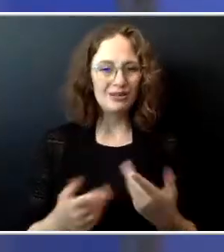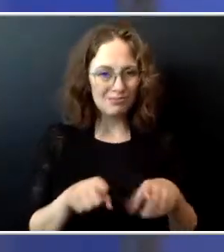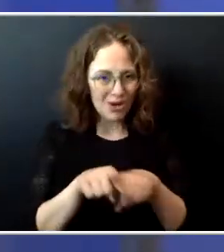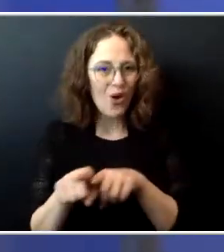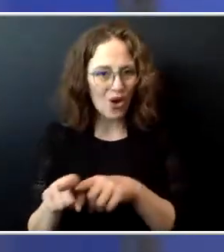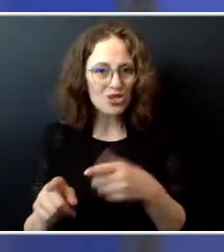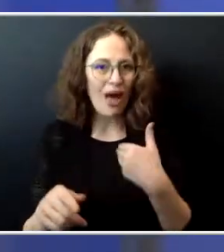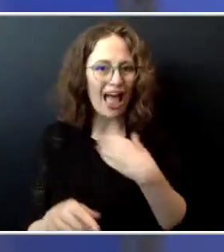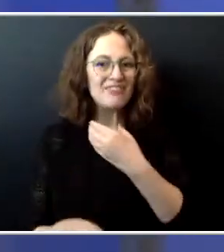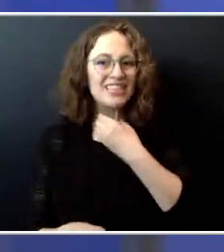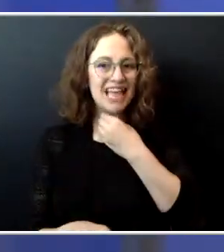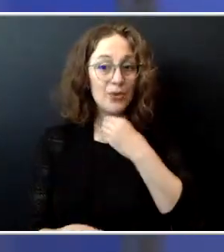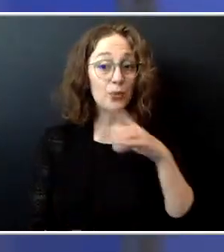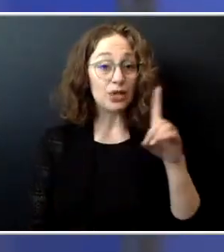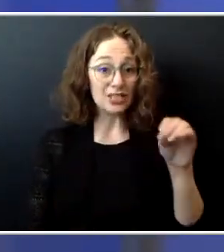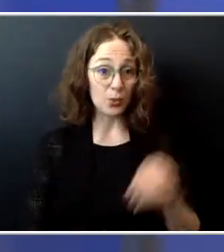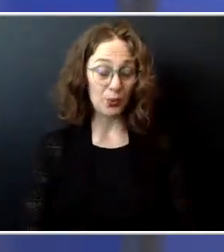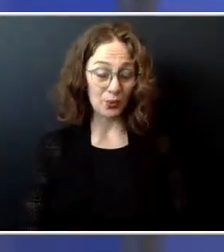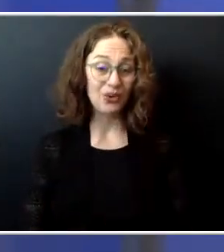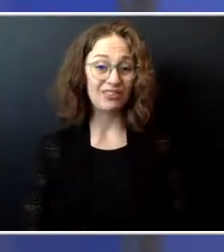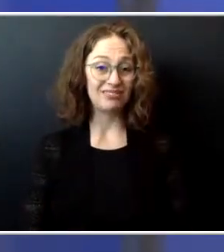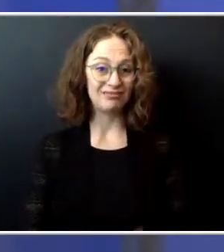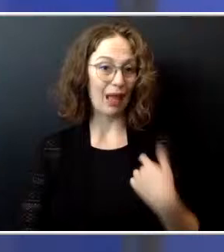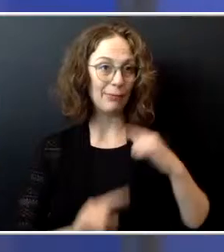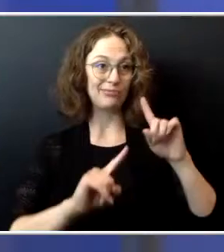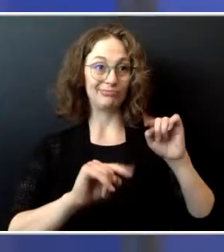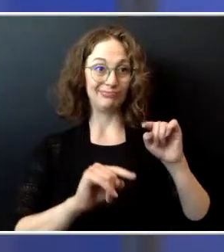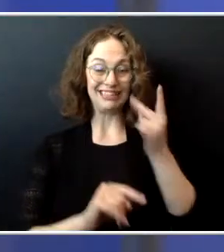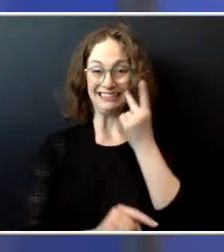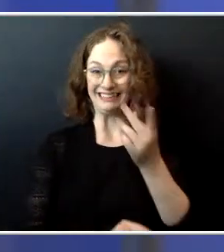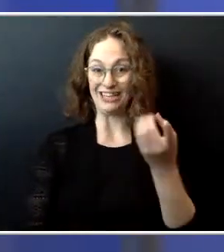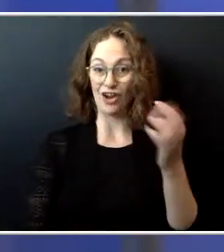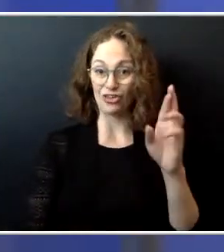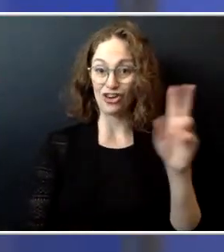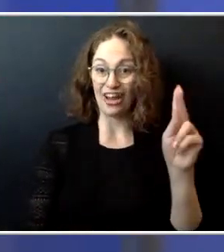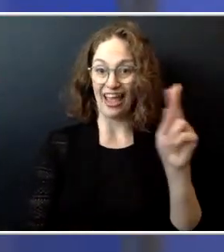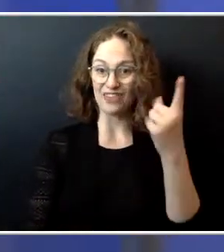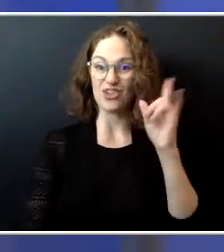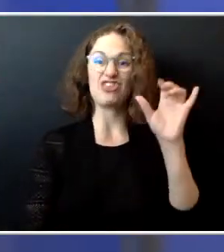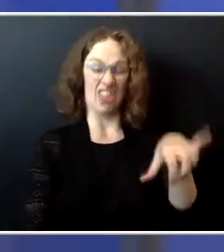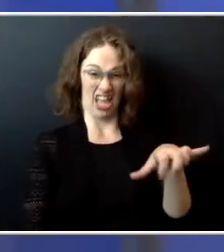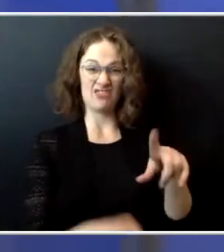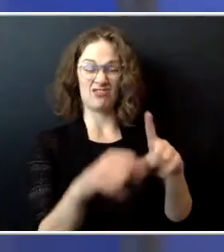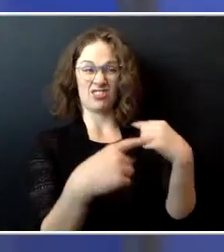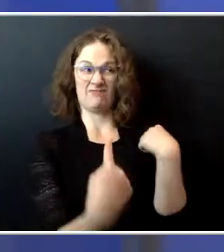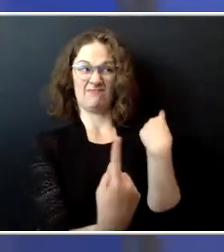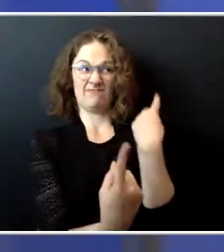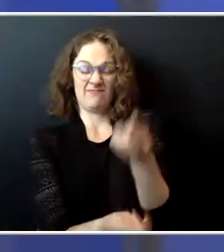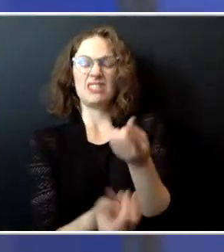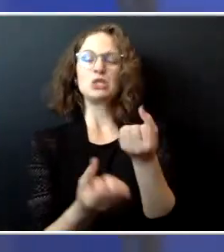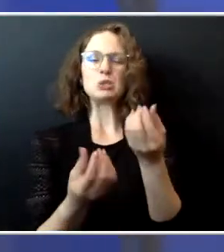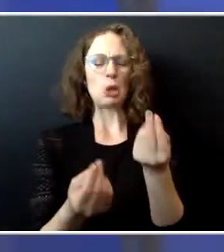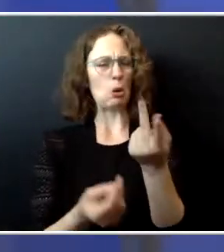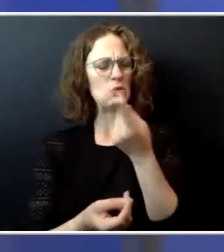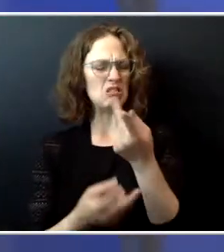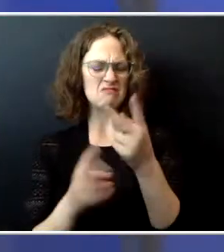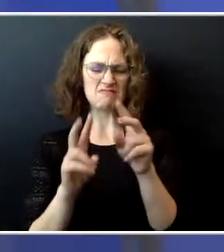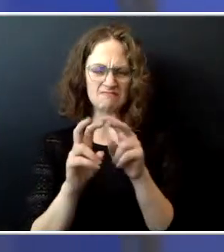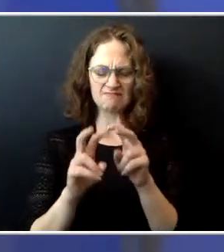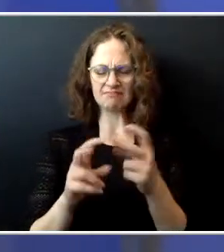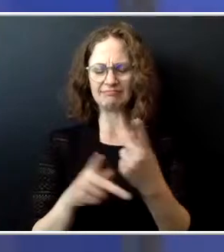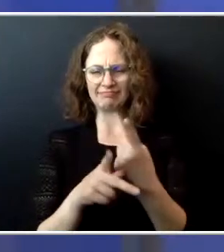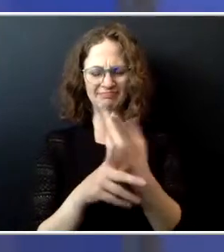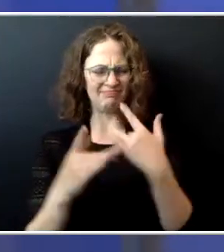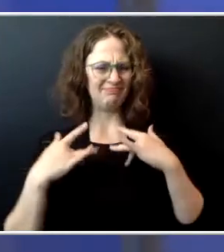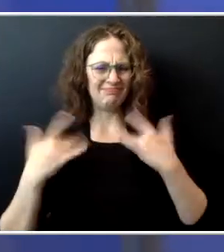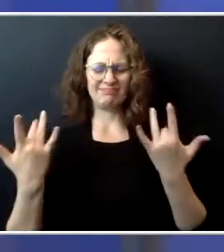because I've been seeing her for that for a while. So we're trying to just figure out what exactly is going on. So we did multiple